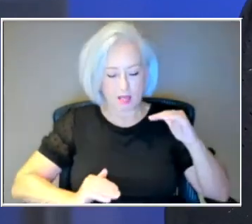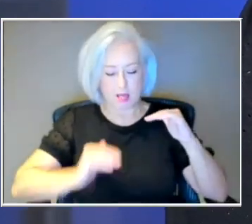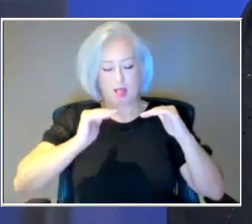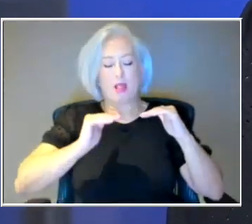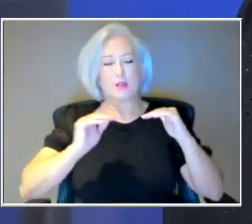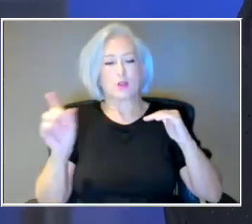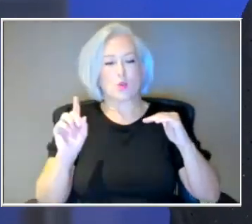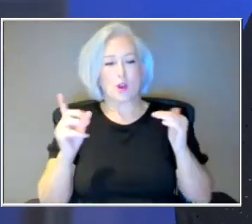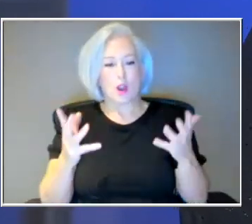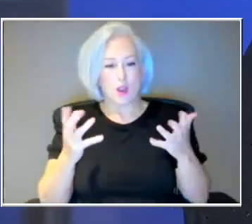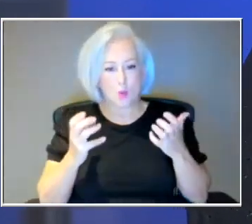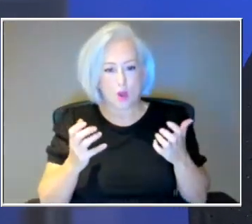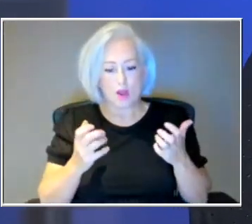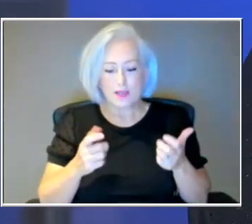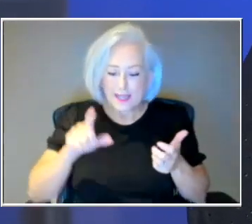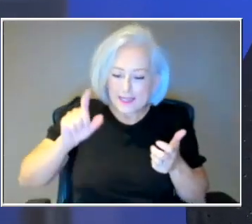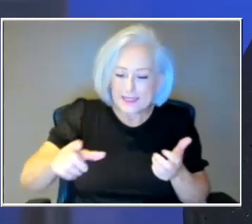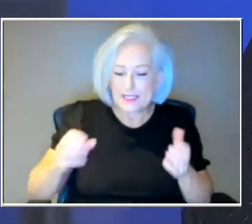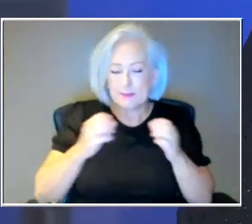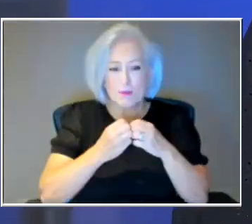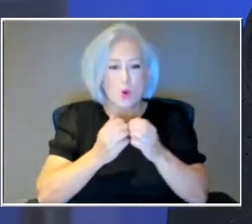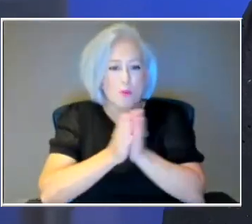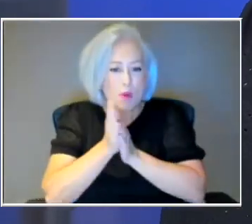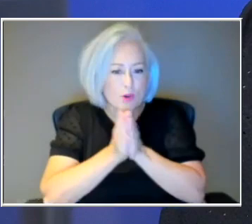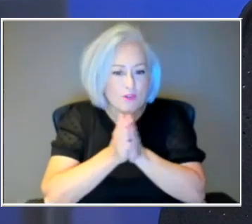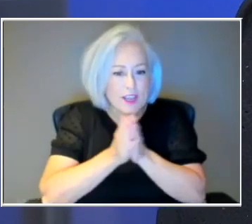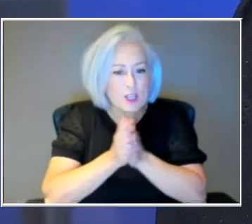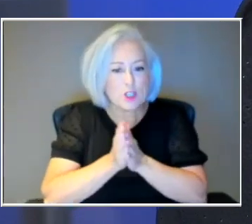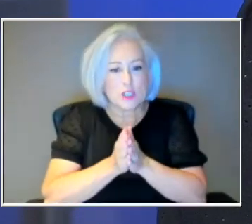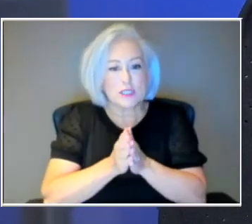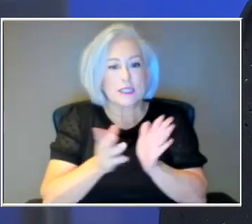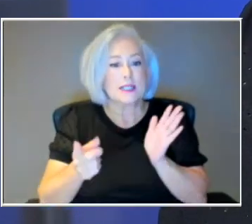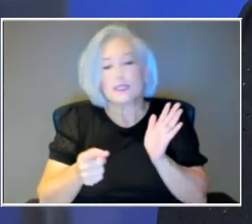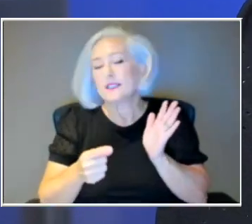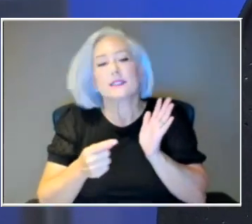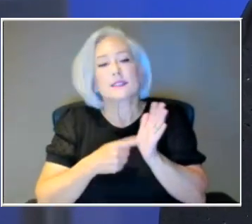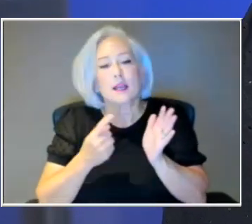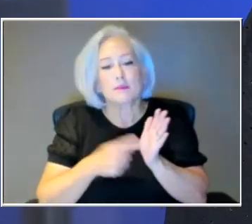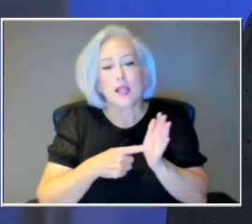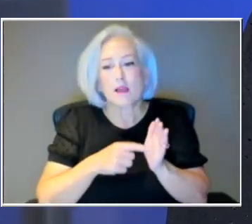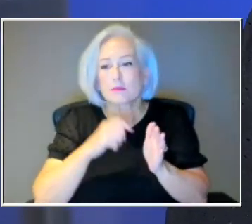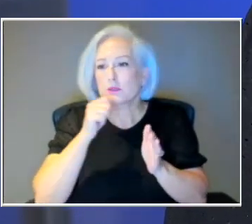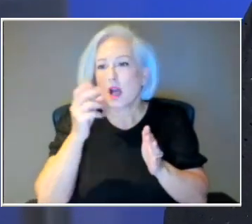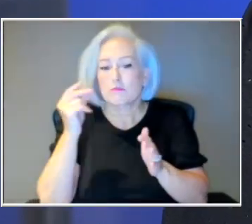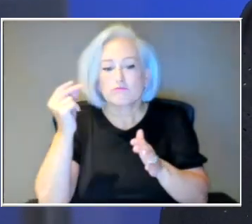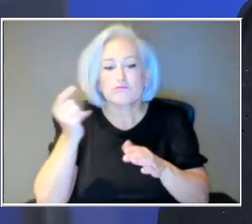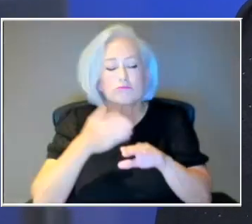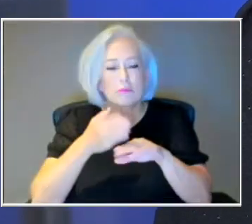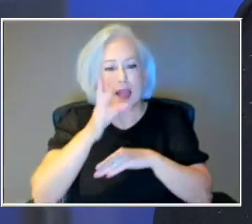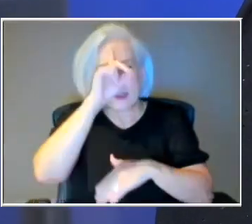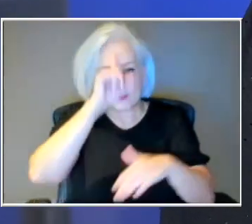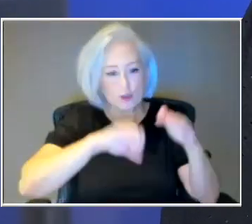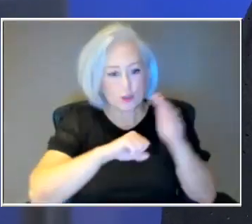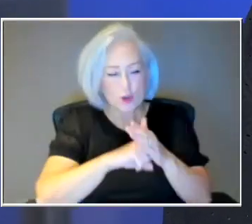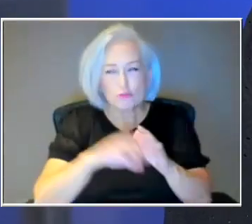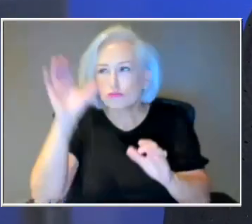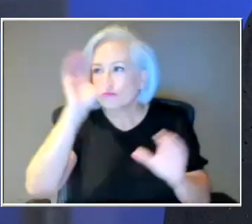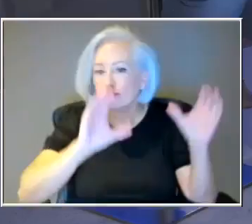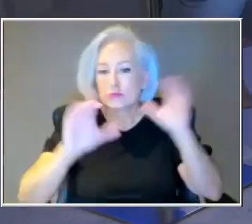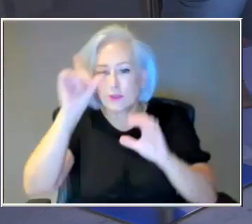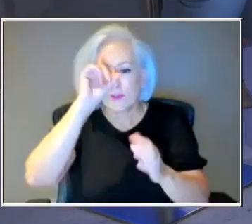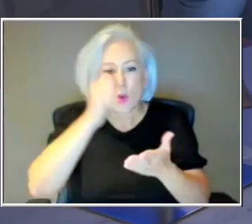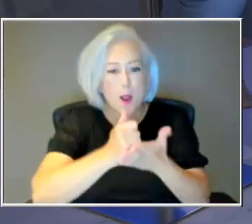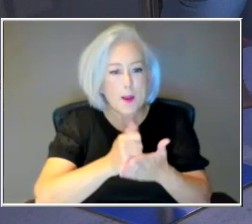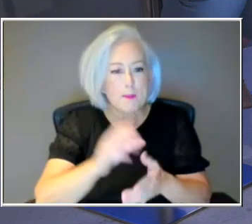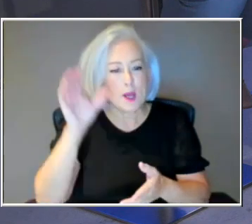more motivated, sometimes even than right after the stroke, to work on, then find that help. Find that therapy that will help you. I like you